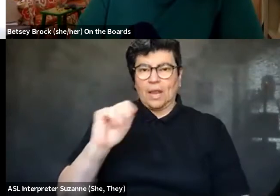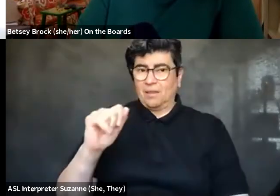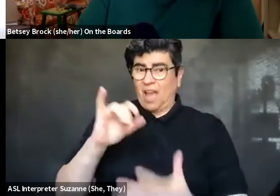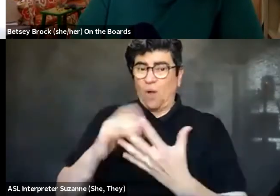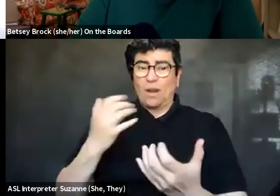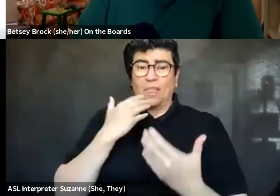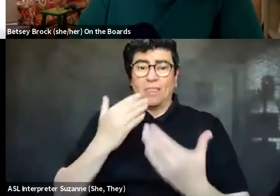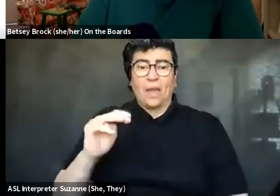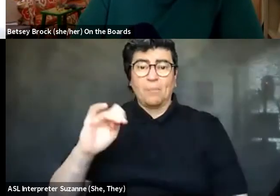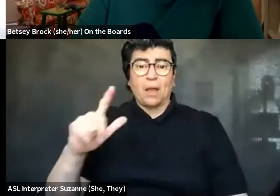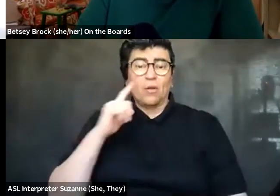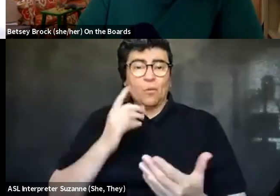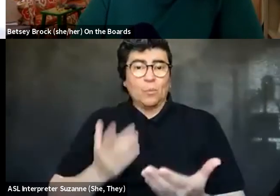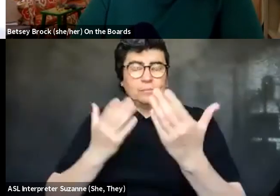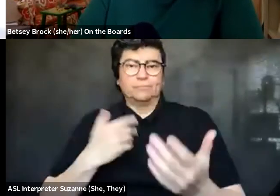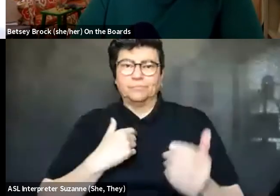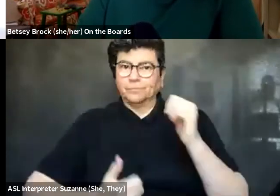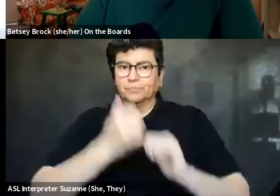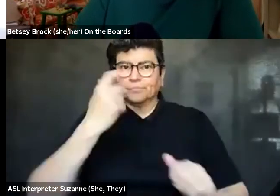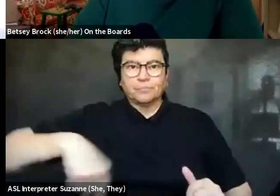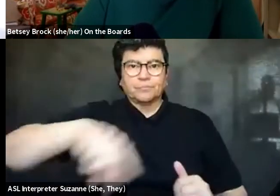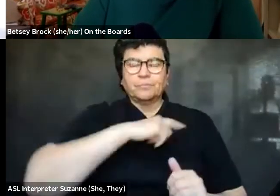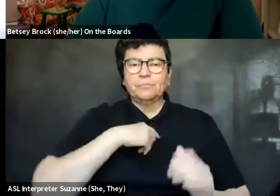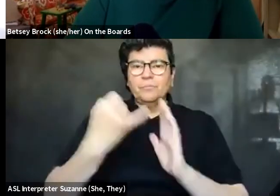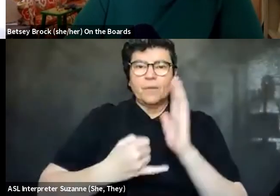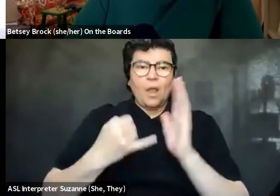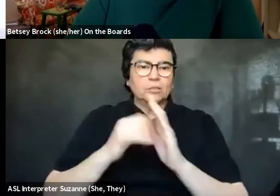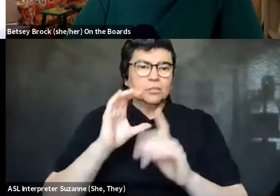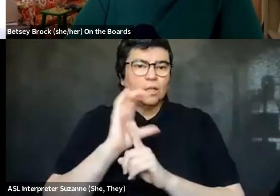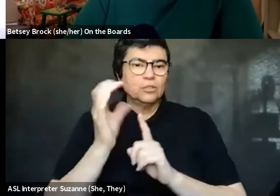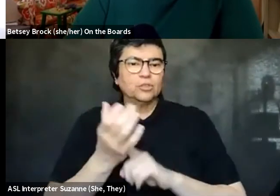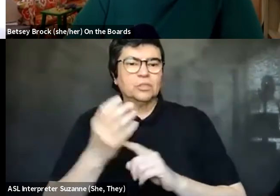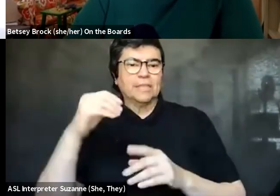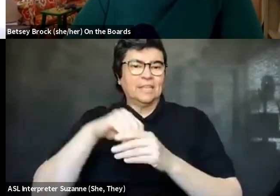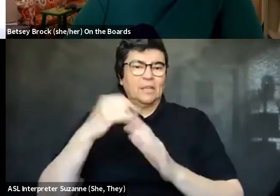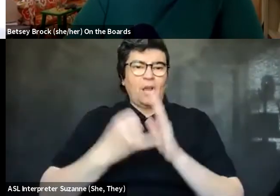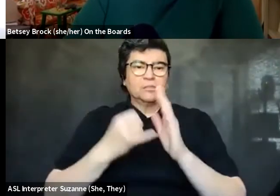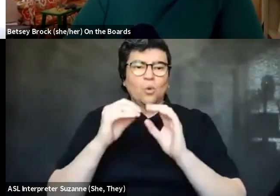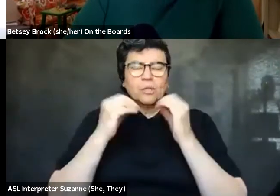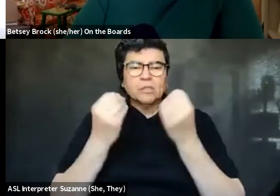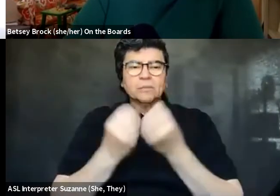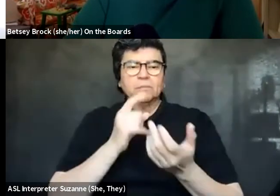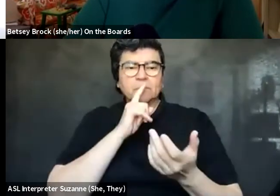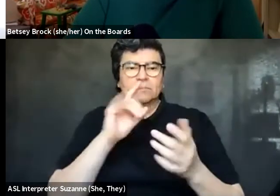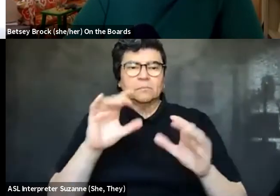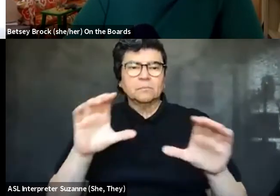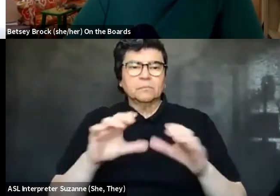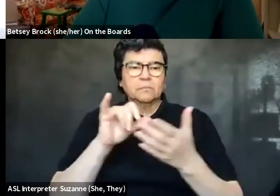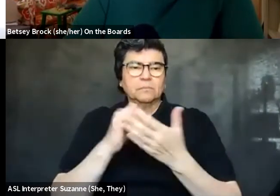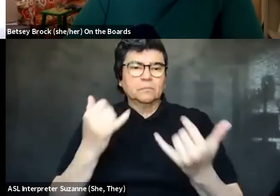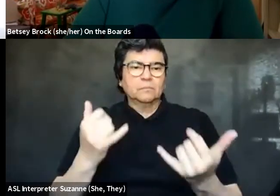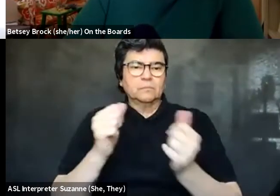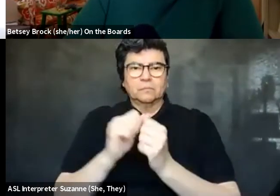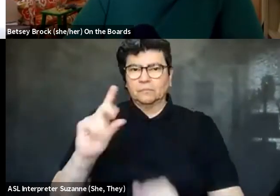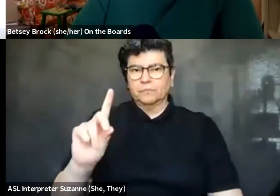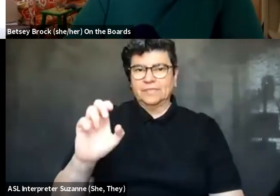something that we, majority of us arts, culture, and arts organizations are doing that right now with the